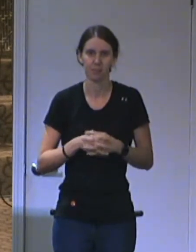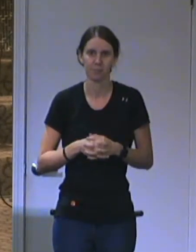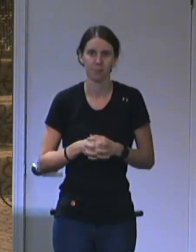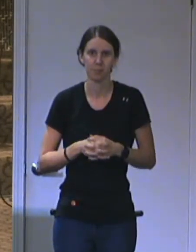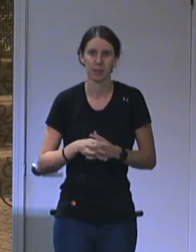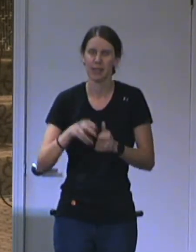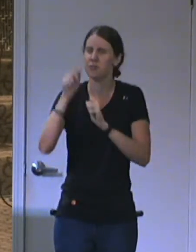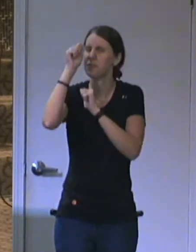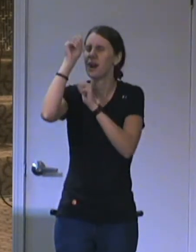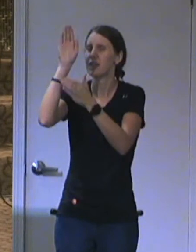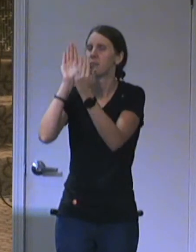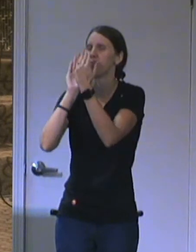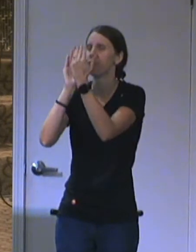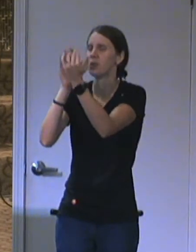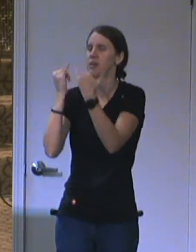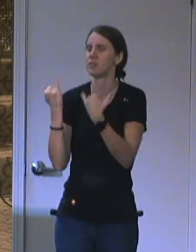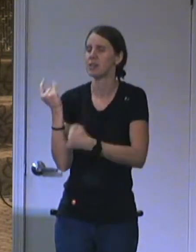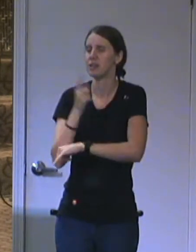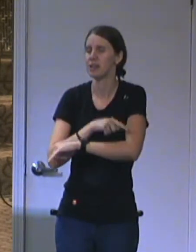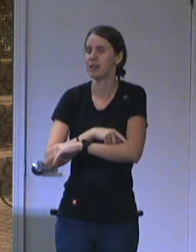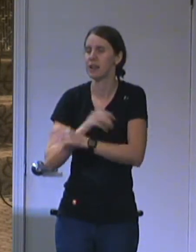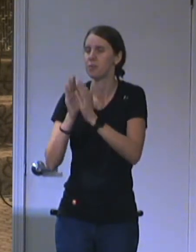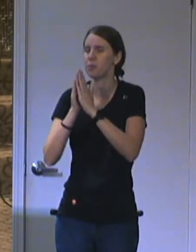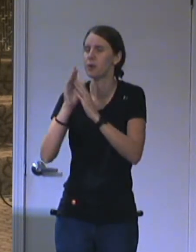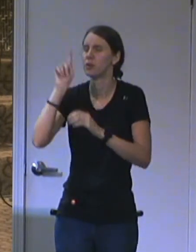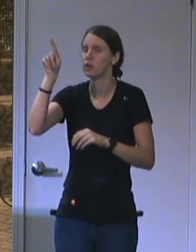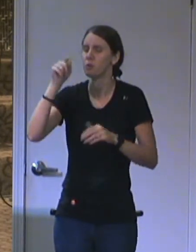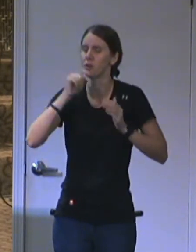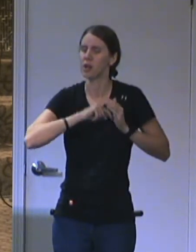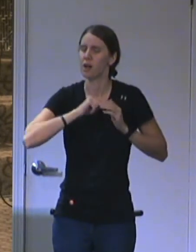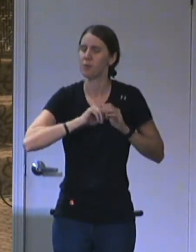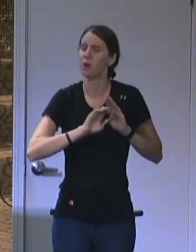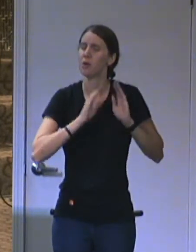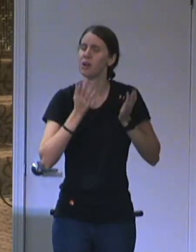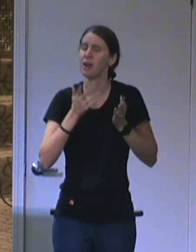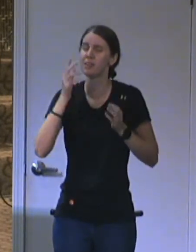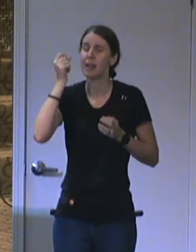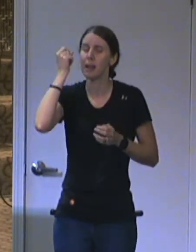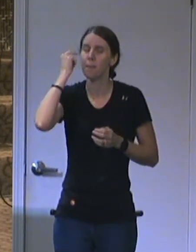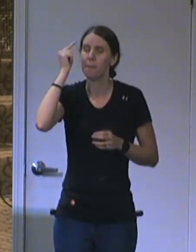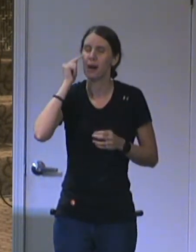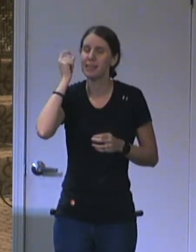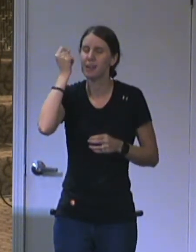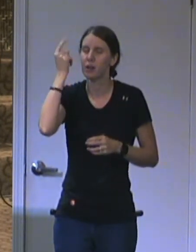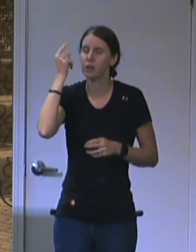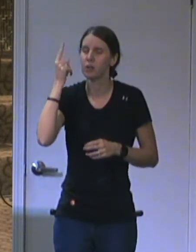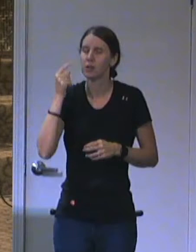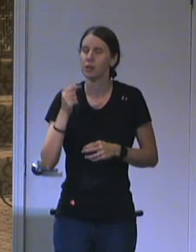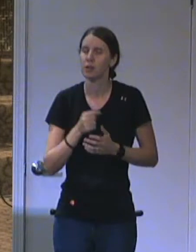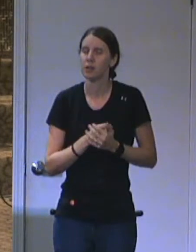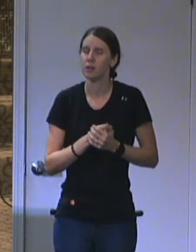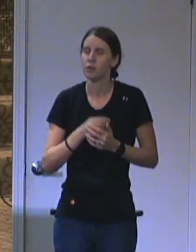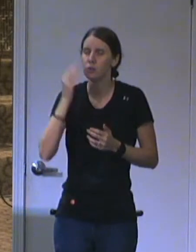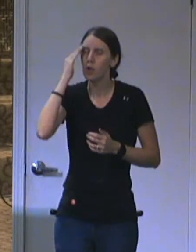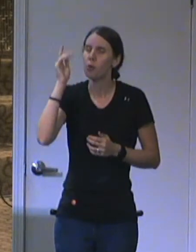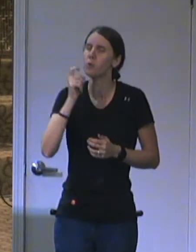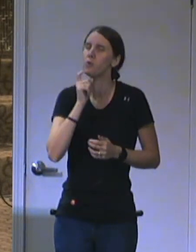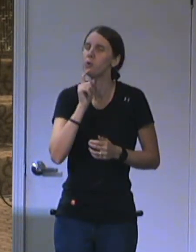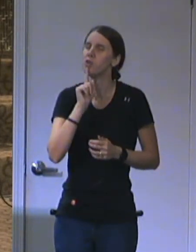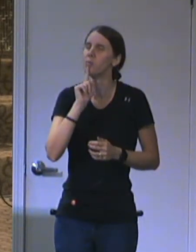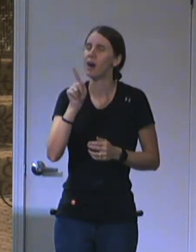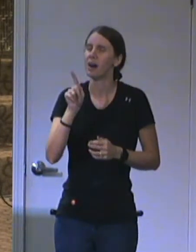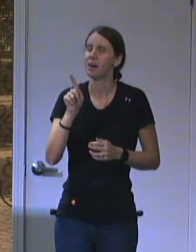Everything. Father, as we come before You today, we pray that You would open our hearts and minds and understanding to who You are. May we